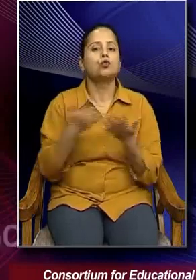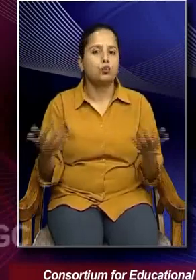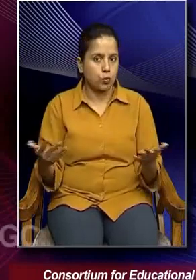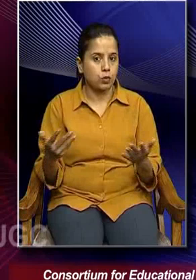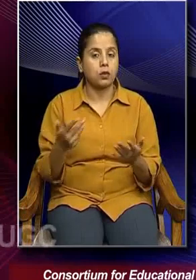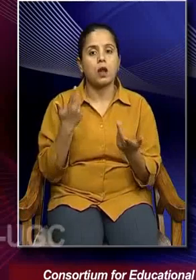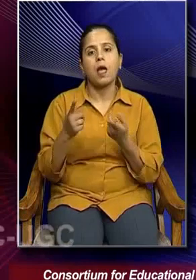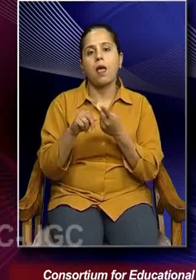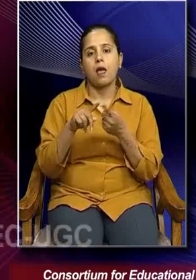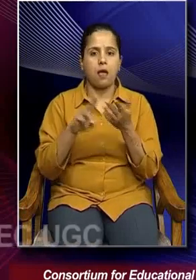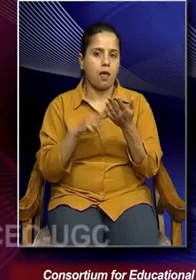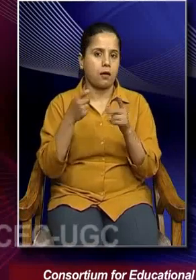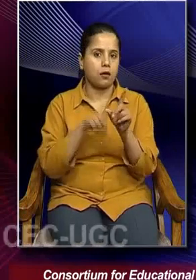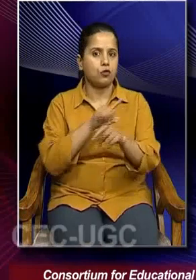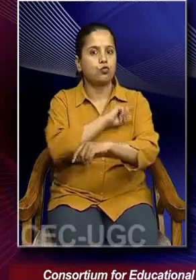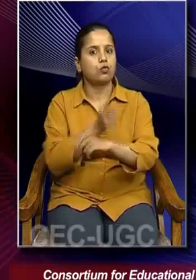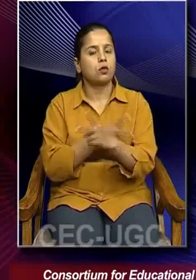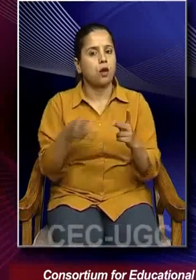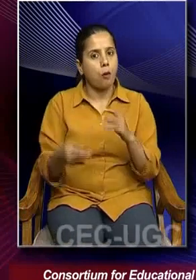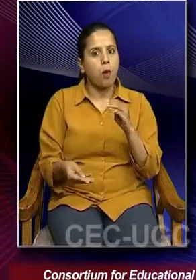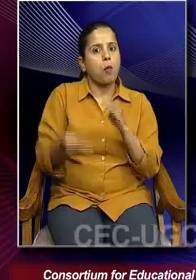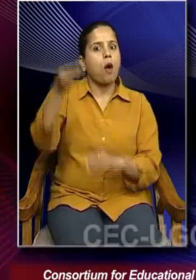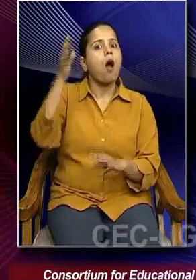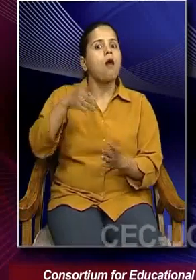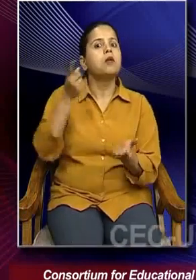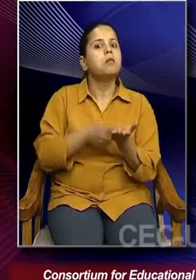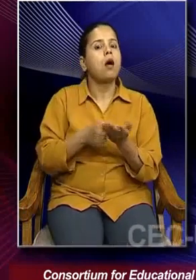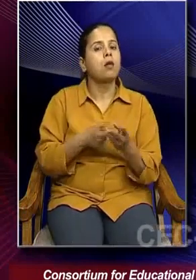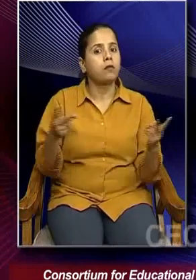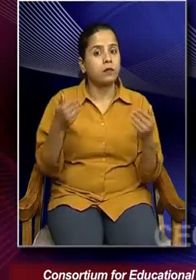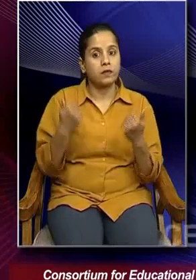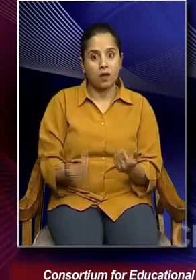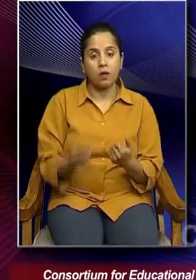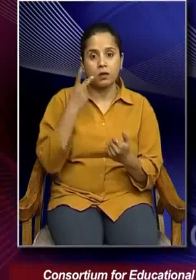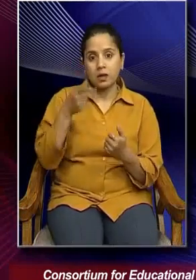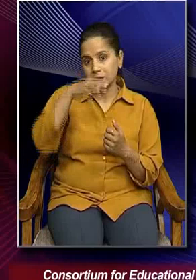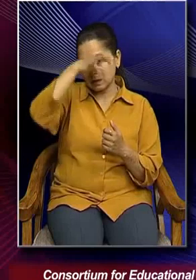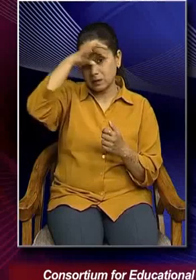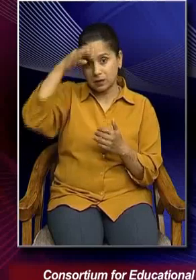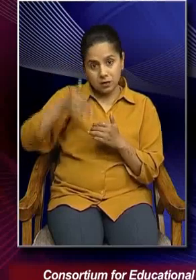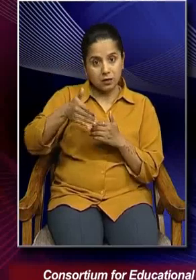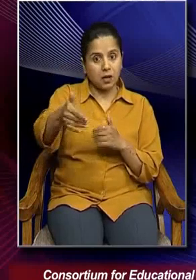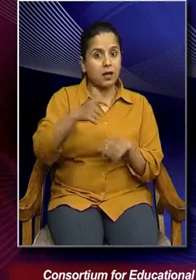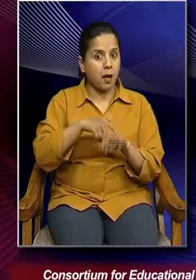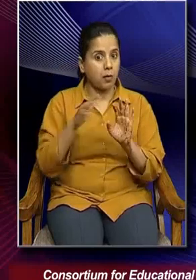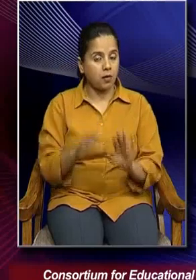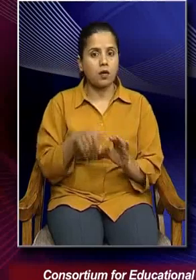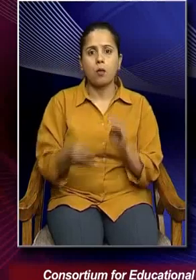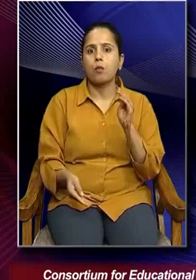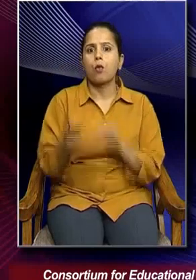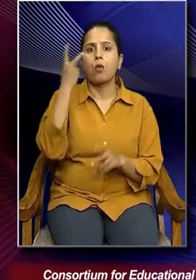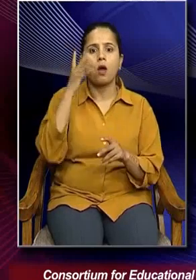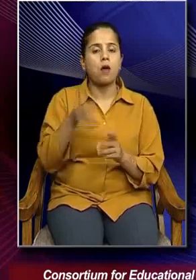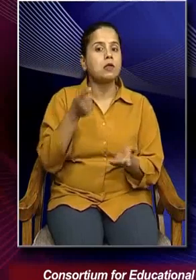particularly energy, is rising day by day. So as soon as we enter into the summer seasons, there is a huge